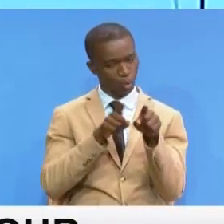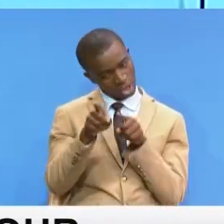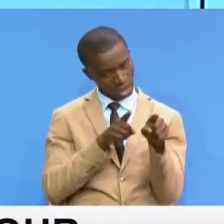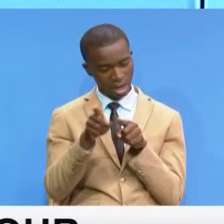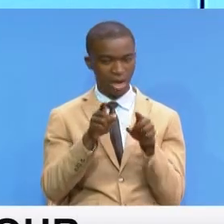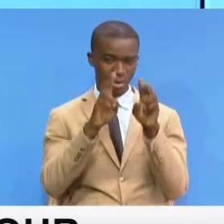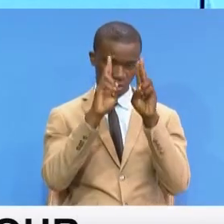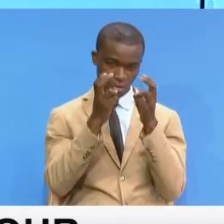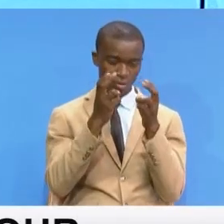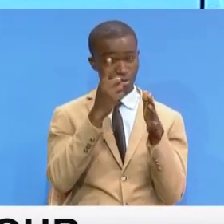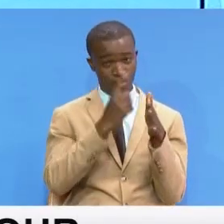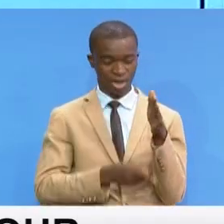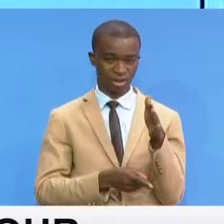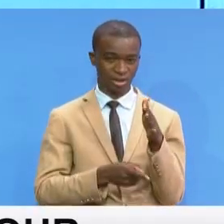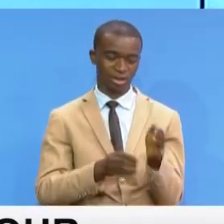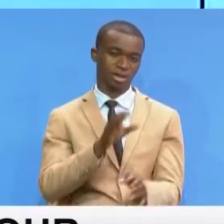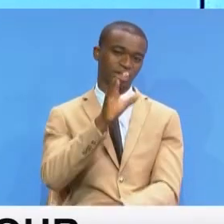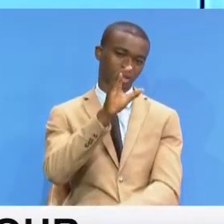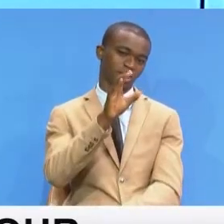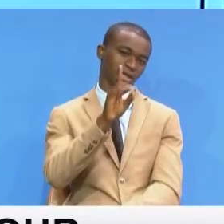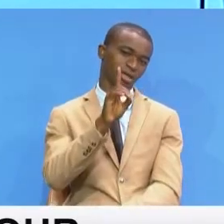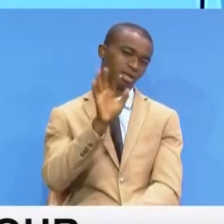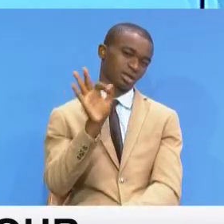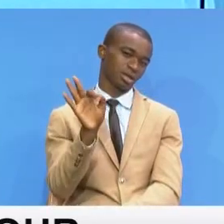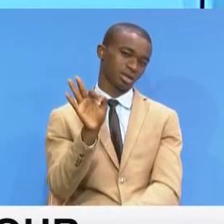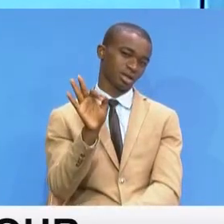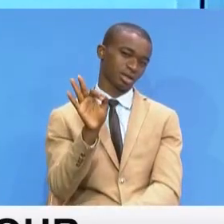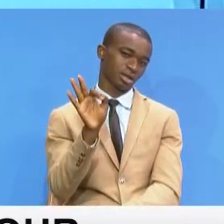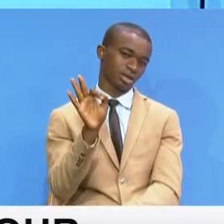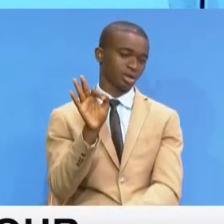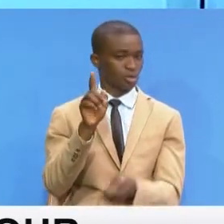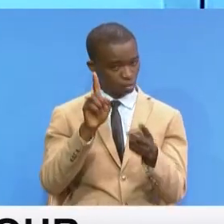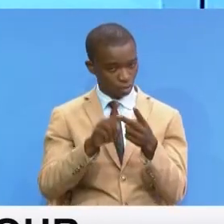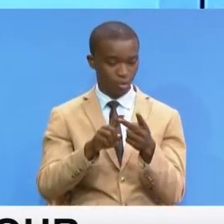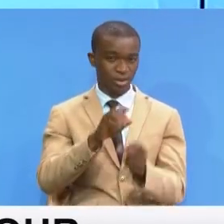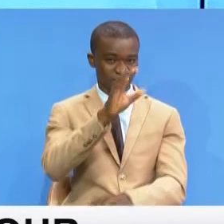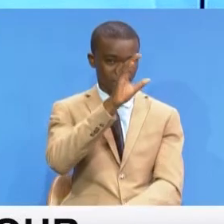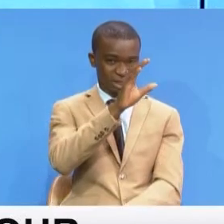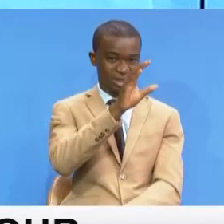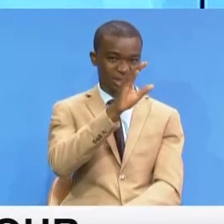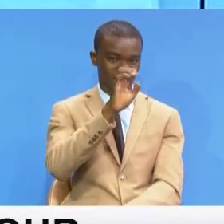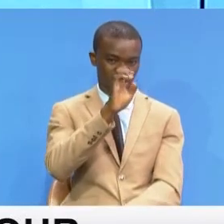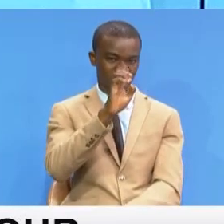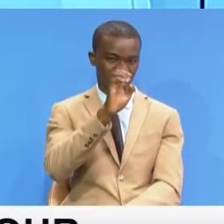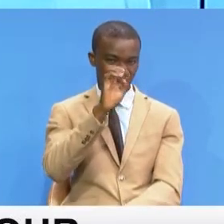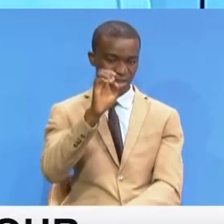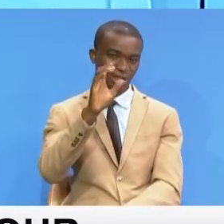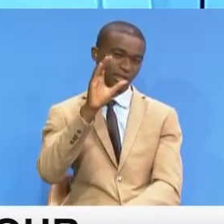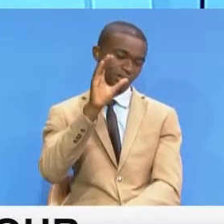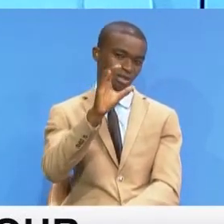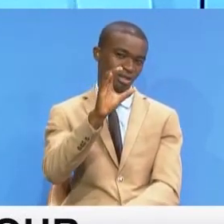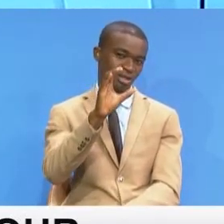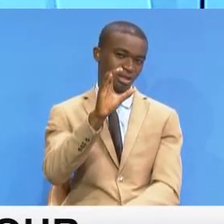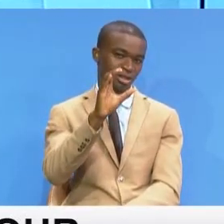the motion, Constituency Development Fund, CDF, and Citizens Economic Empowerment Commission,